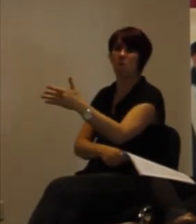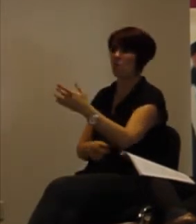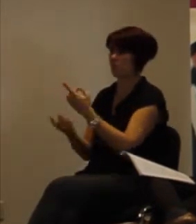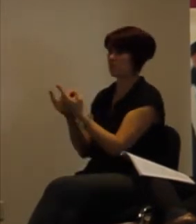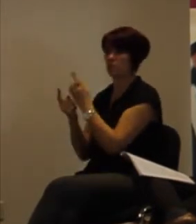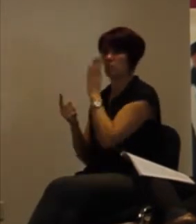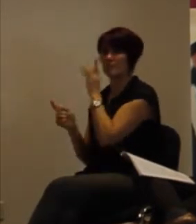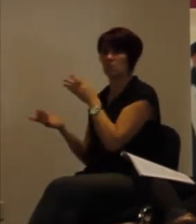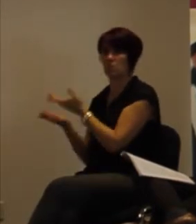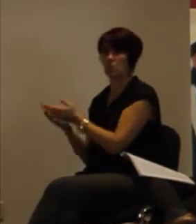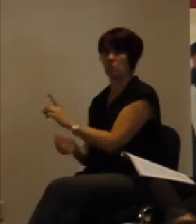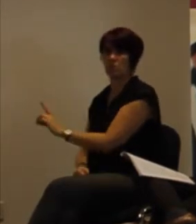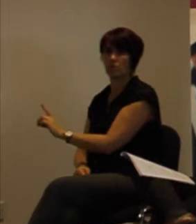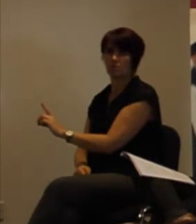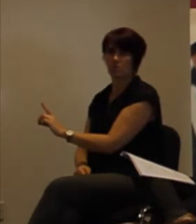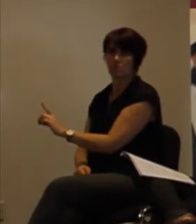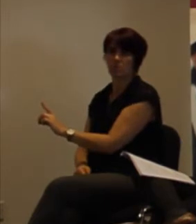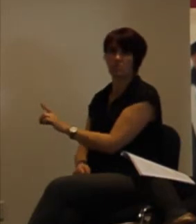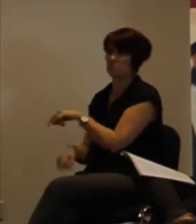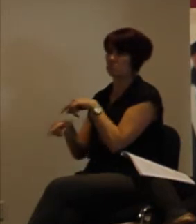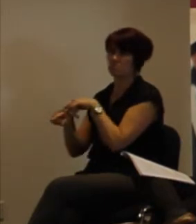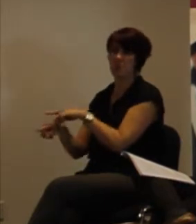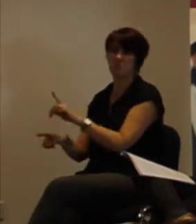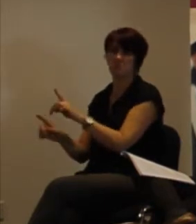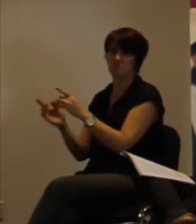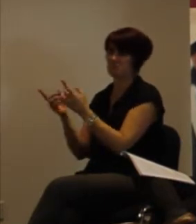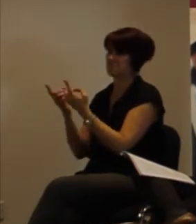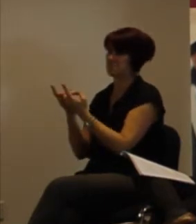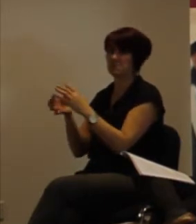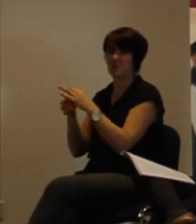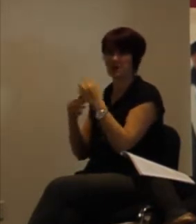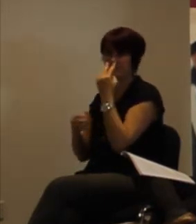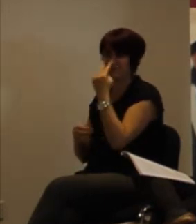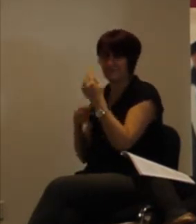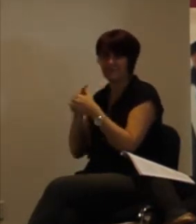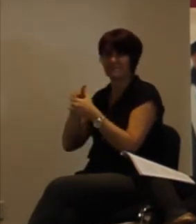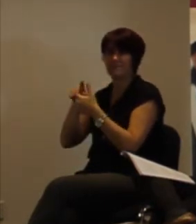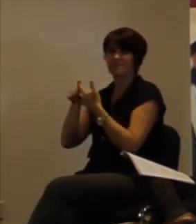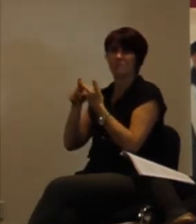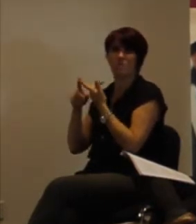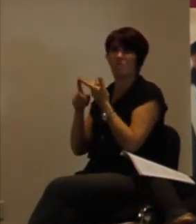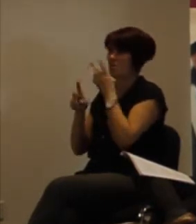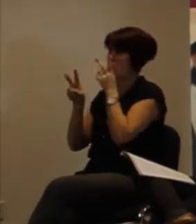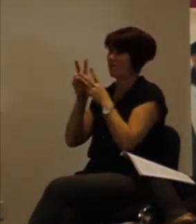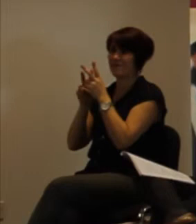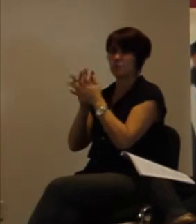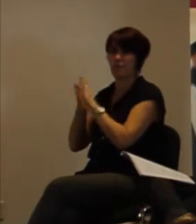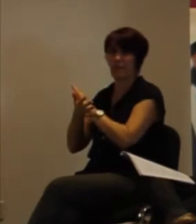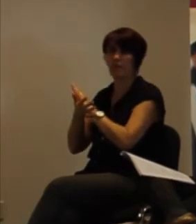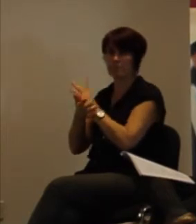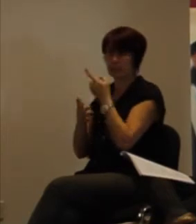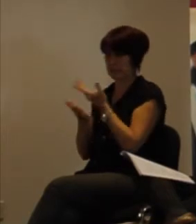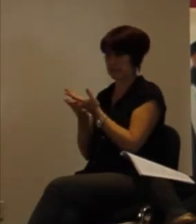window. If issues of eyesight are an issue, visual impairment's an issue.